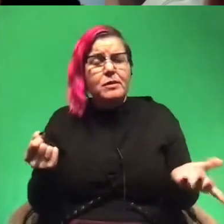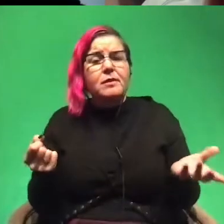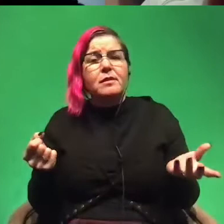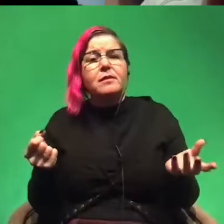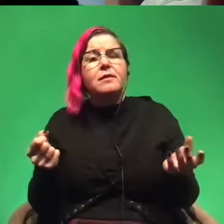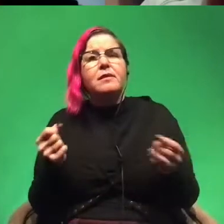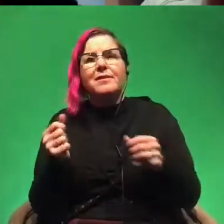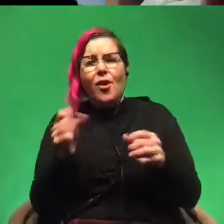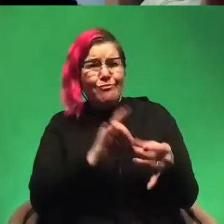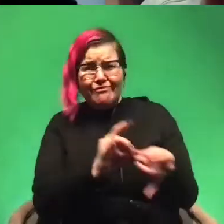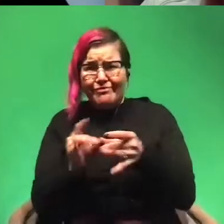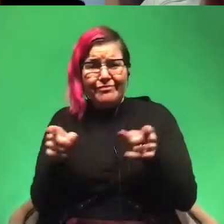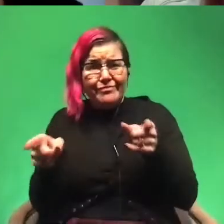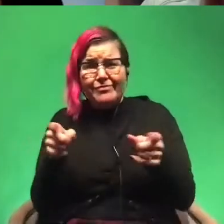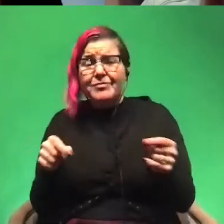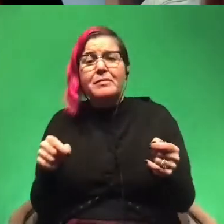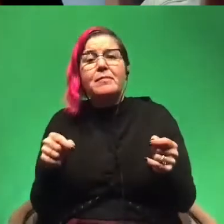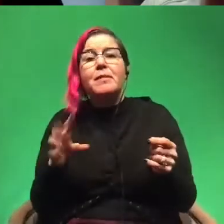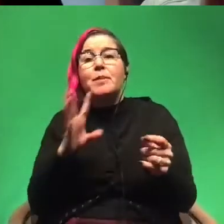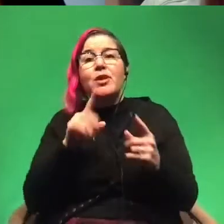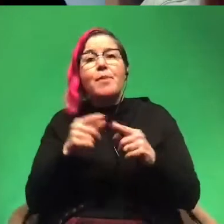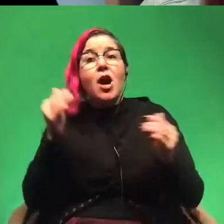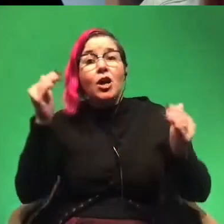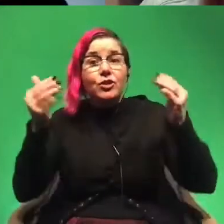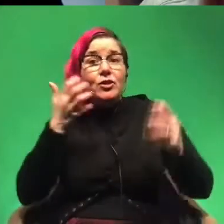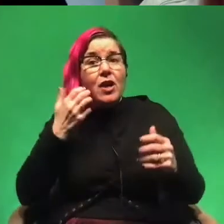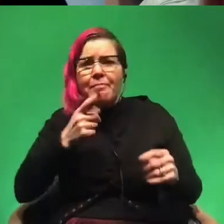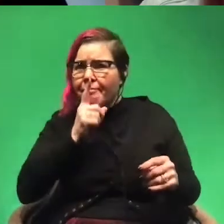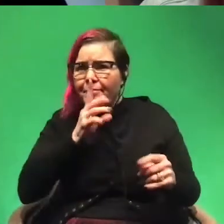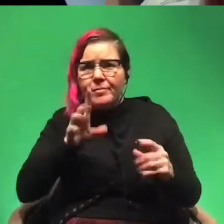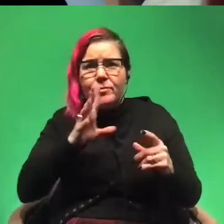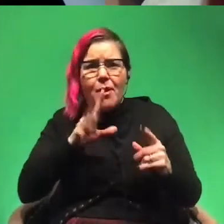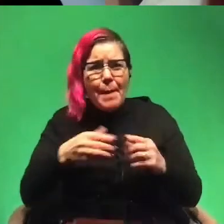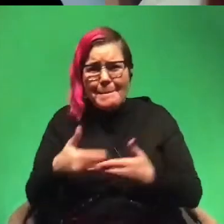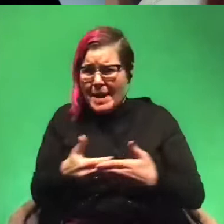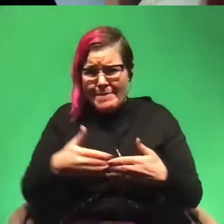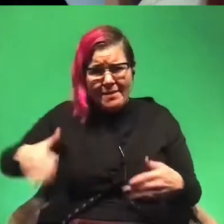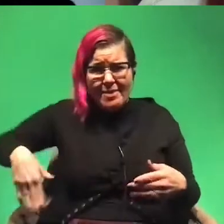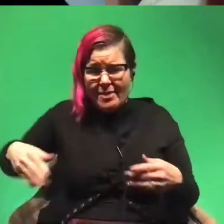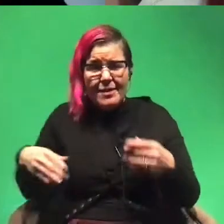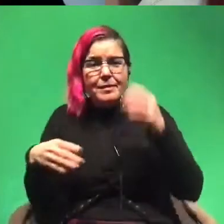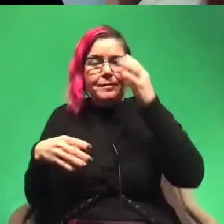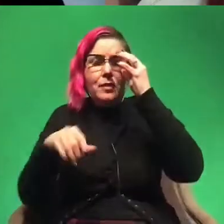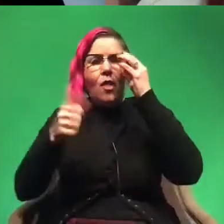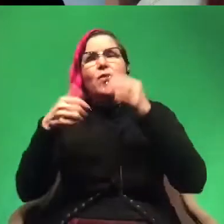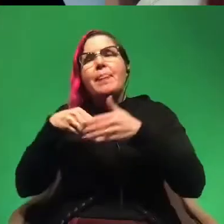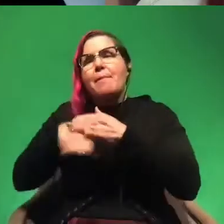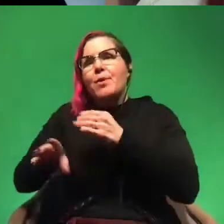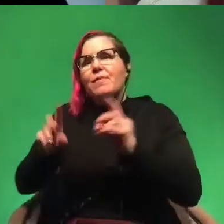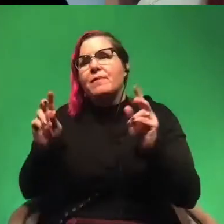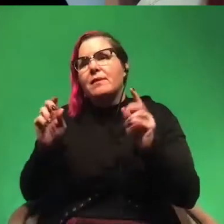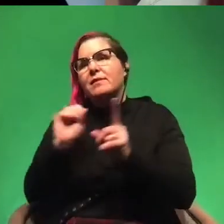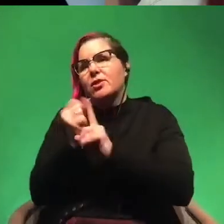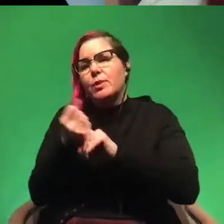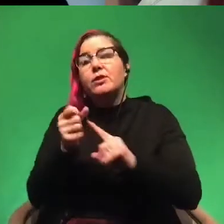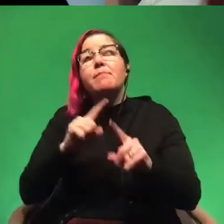they're all related, but we're talking about adult tigers here. We haven't even started talking about the babies, other than the birthing instance. The